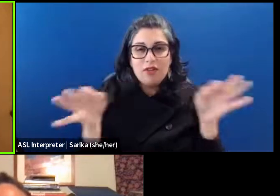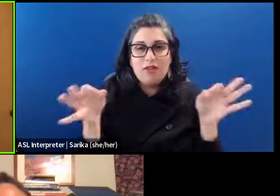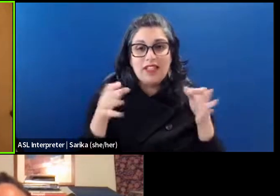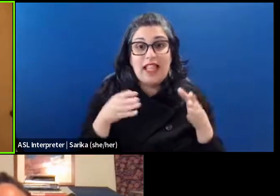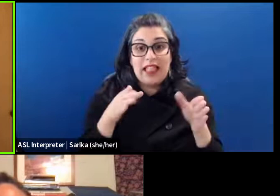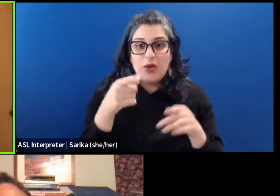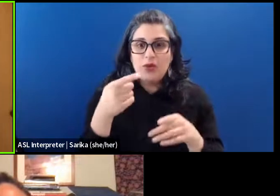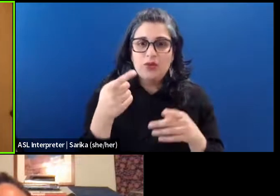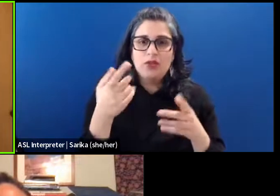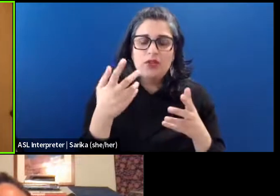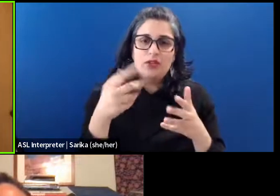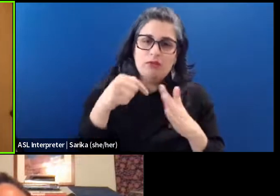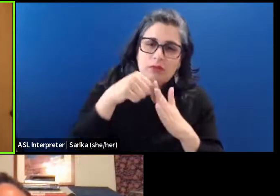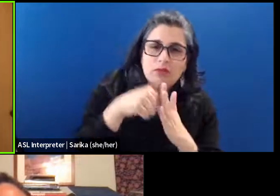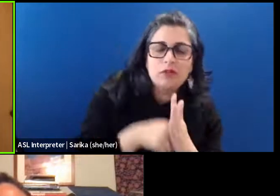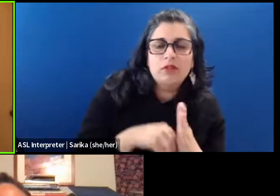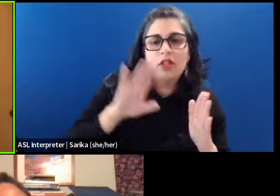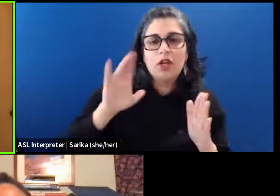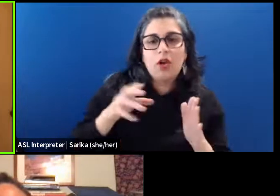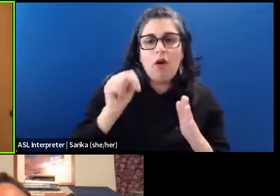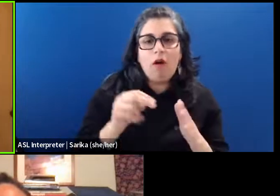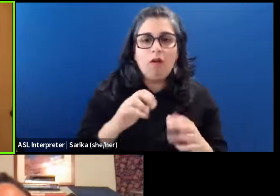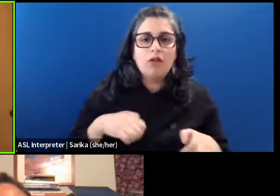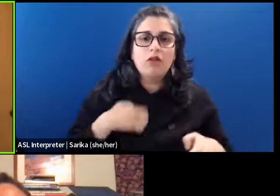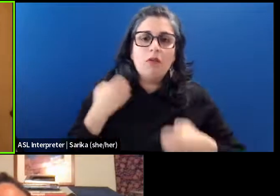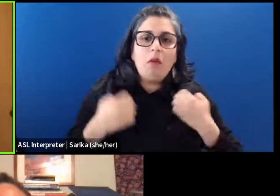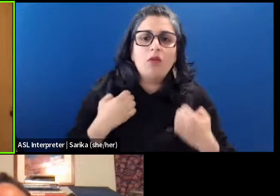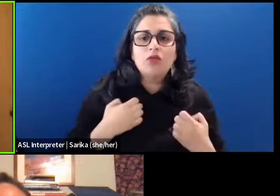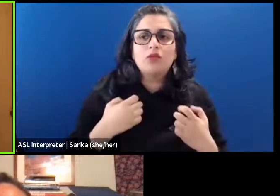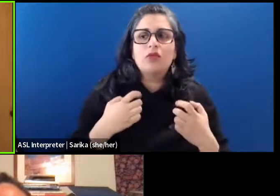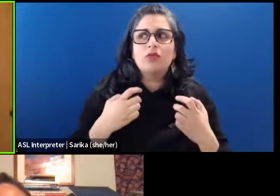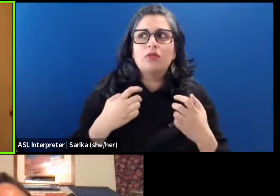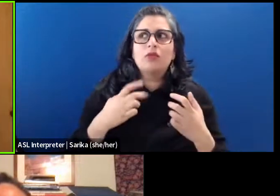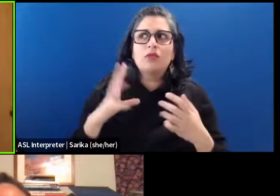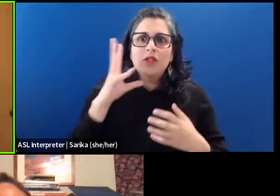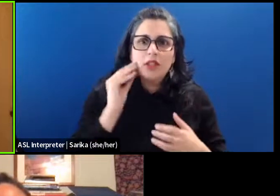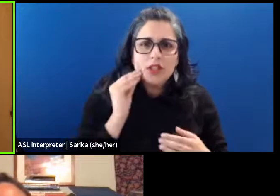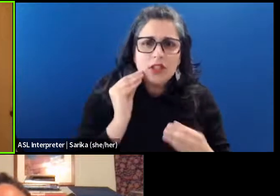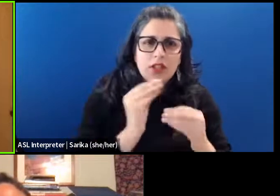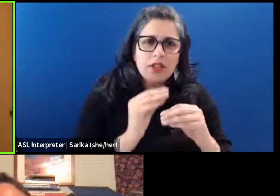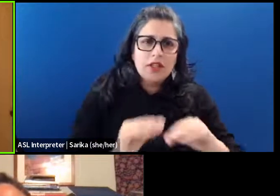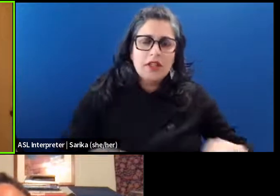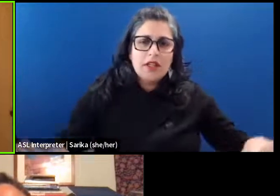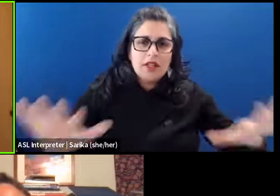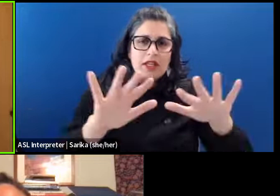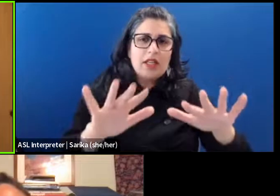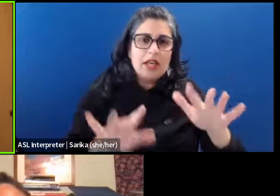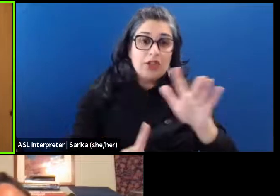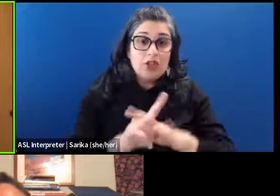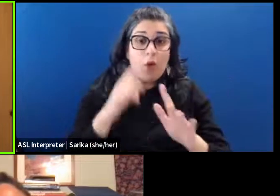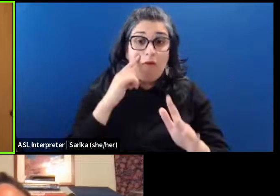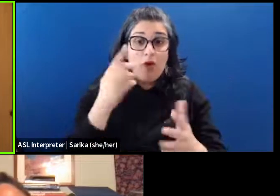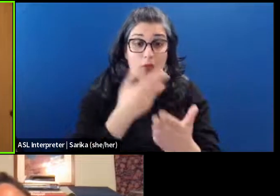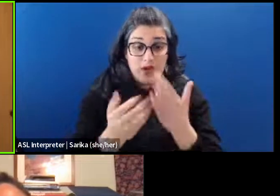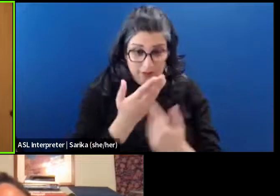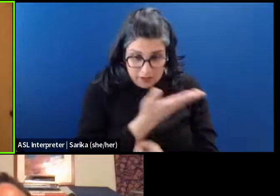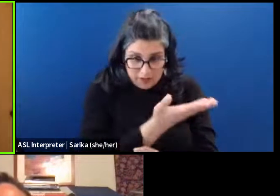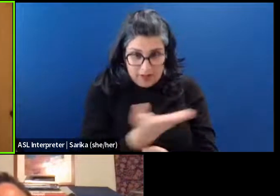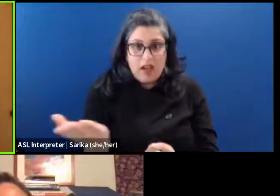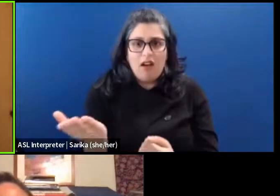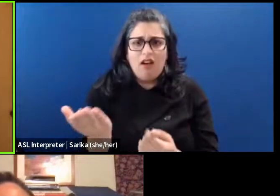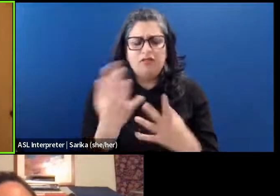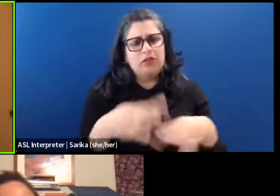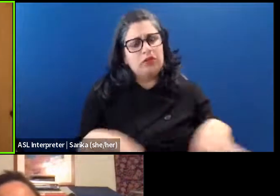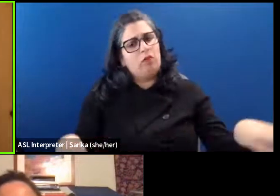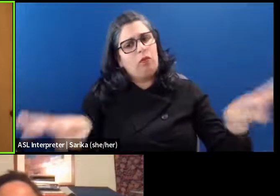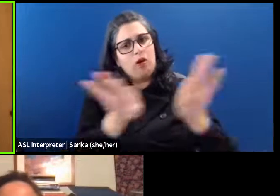go very deep into your emotional landscape and to really show up for whatever is there is so